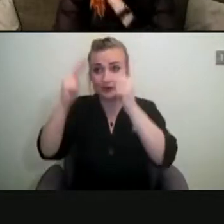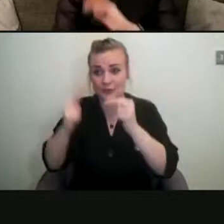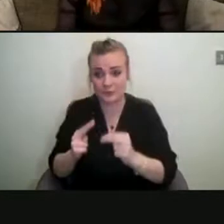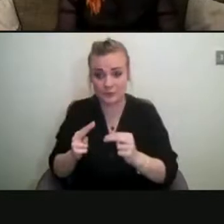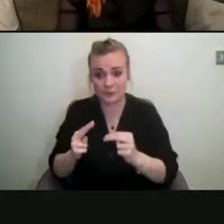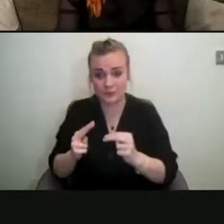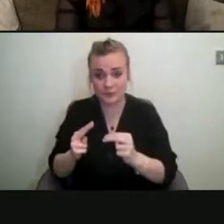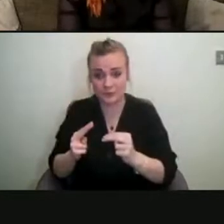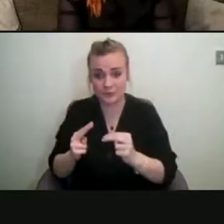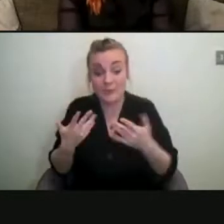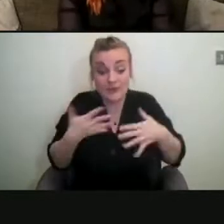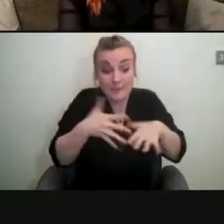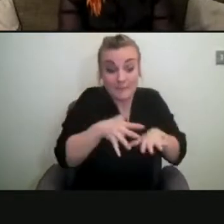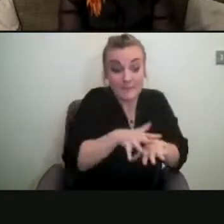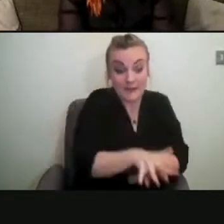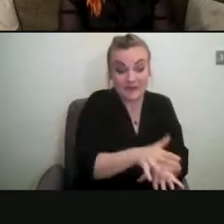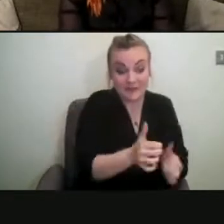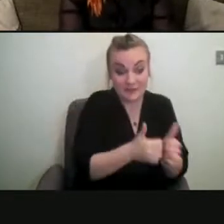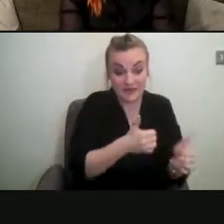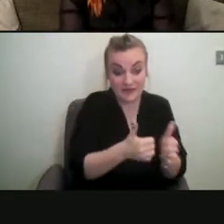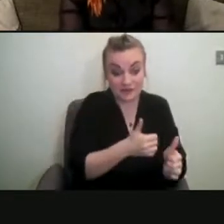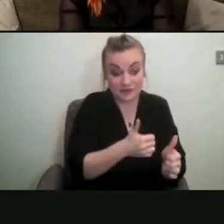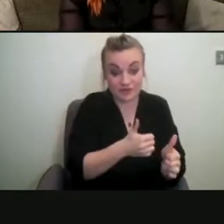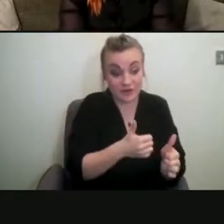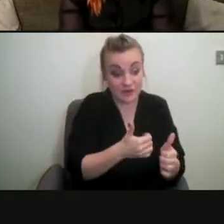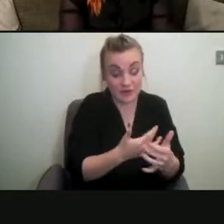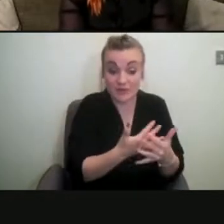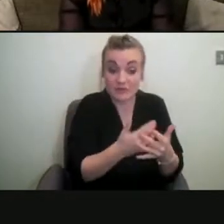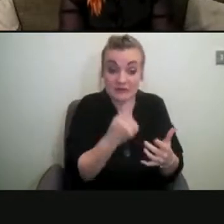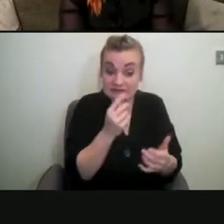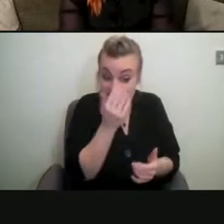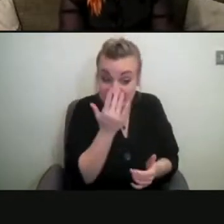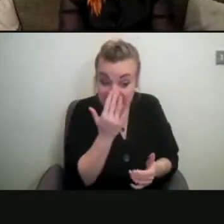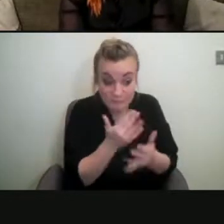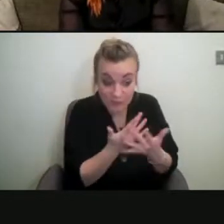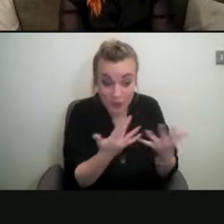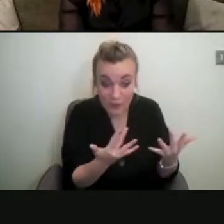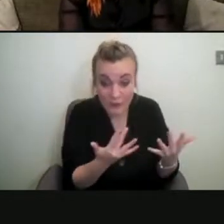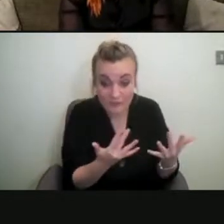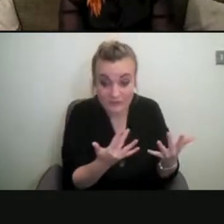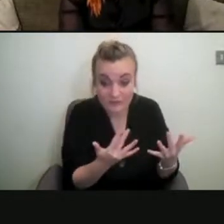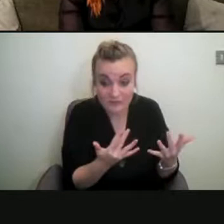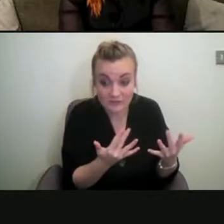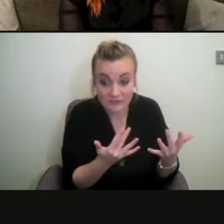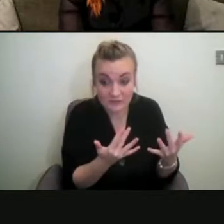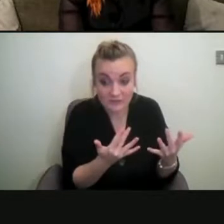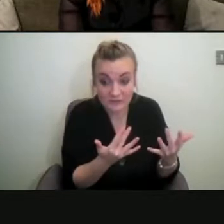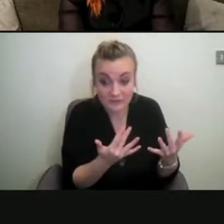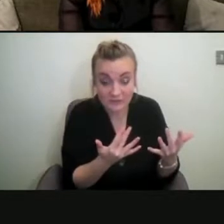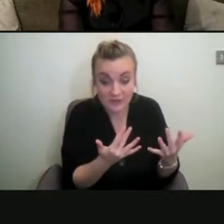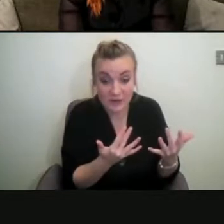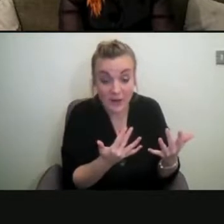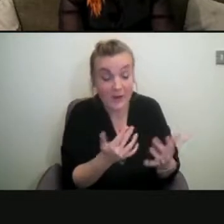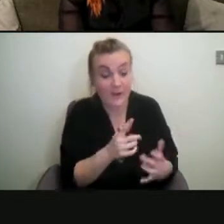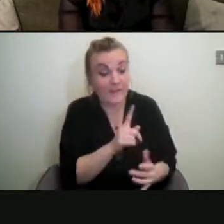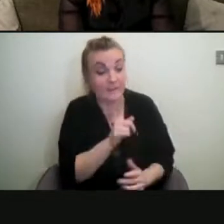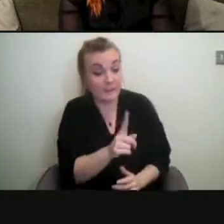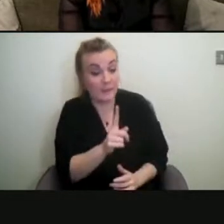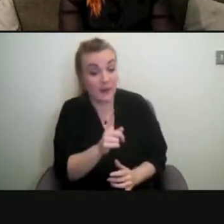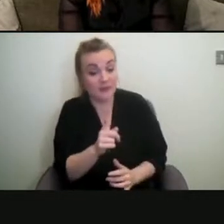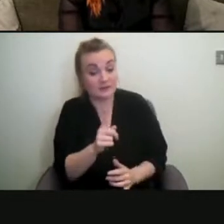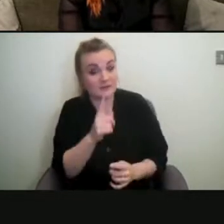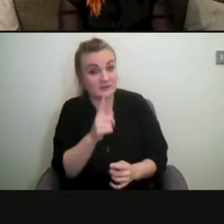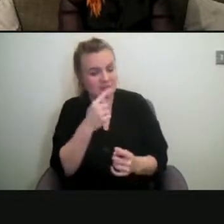in the mainstream industry than it actually appears to be. Yet neither I nor the industry know who